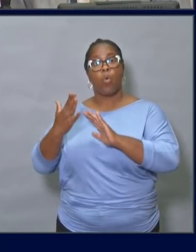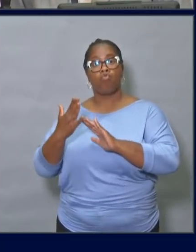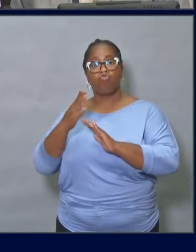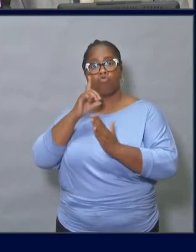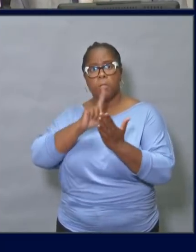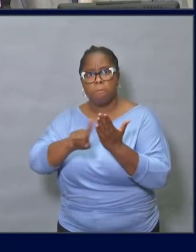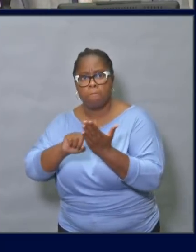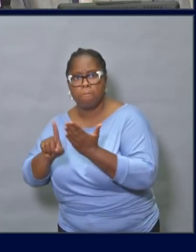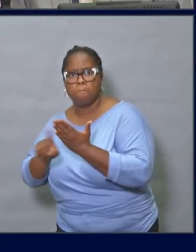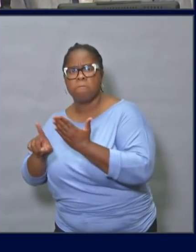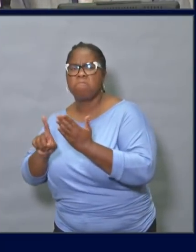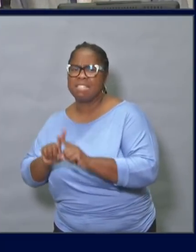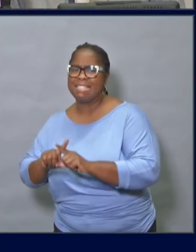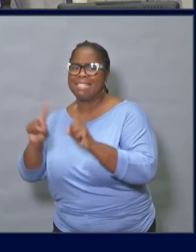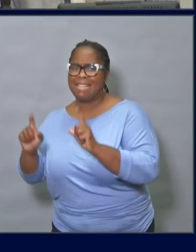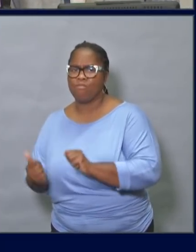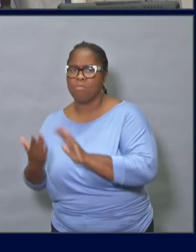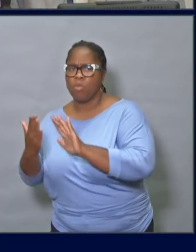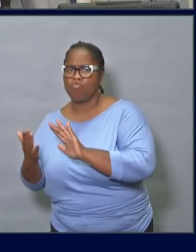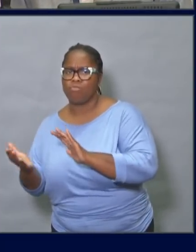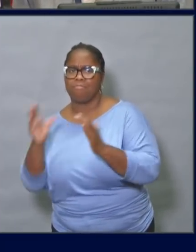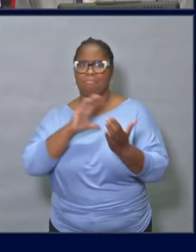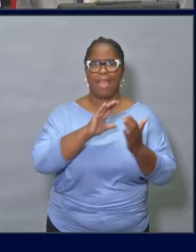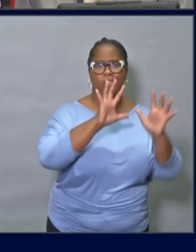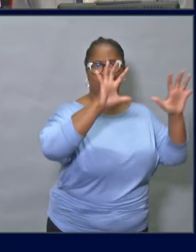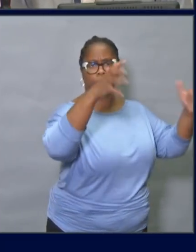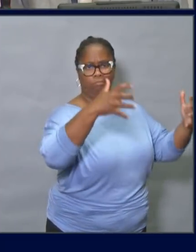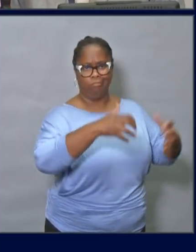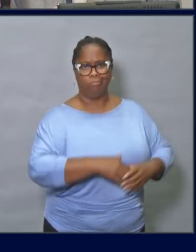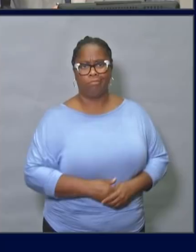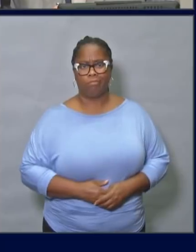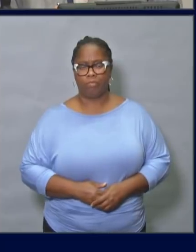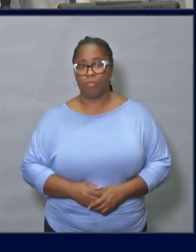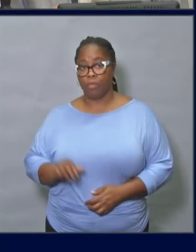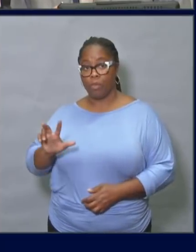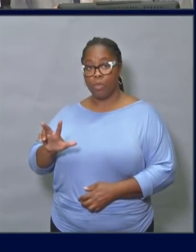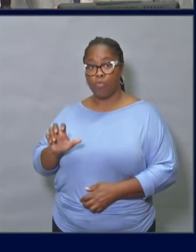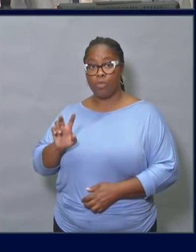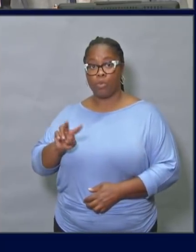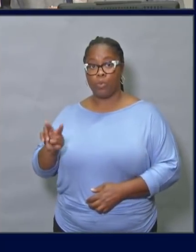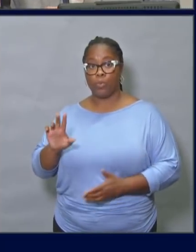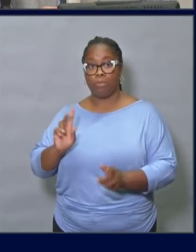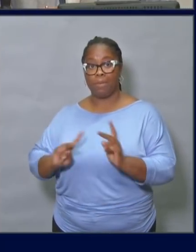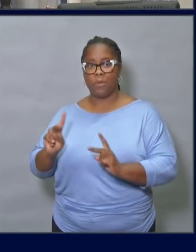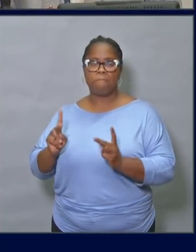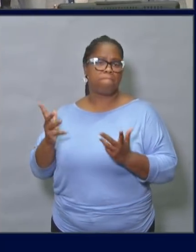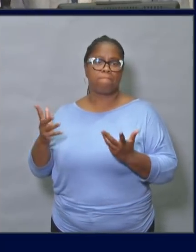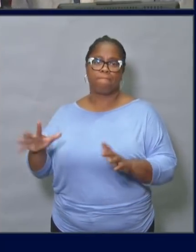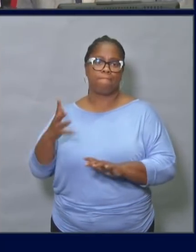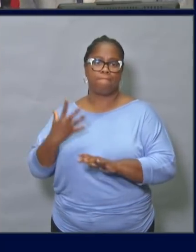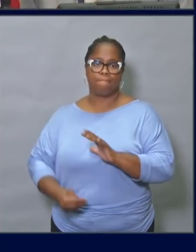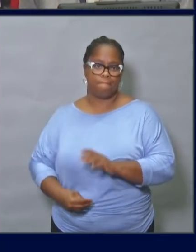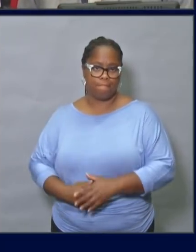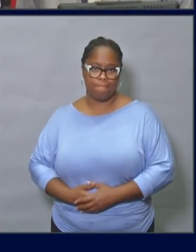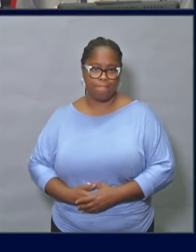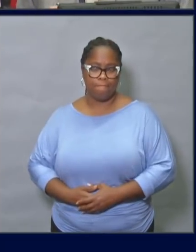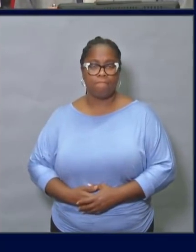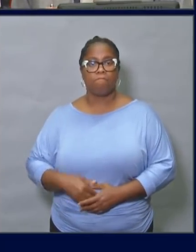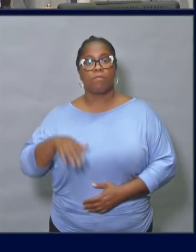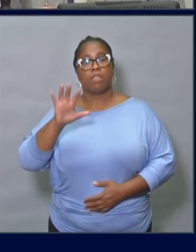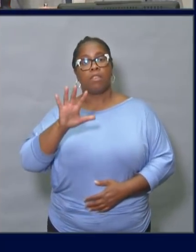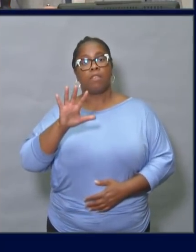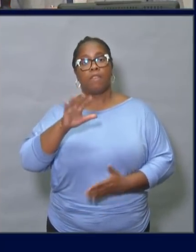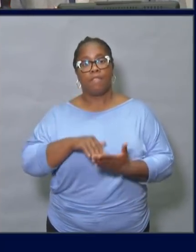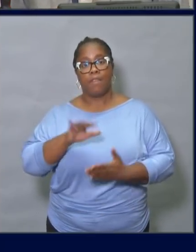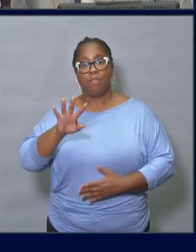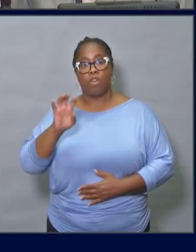our investigations at those sites. 322 people had passed away. About